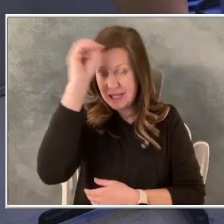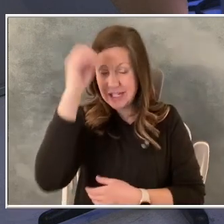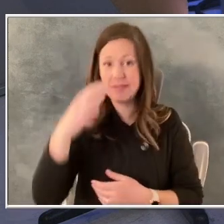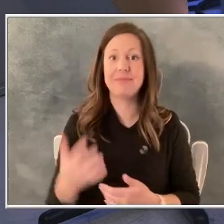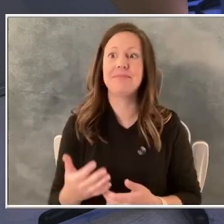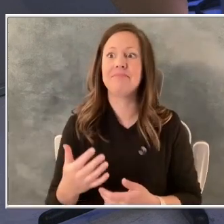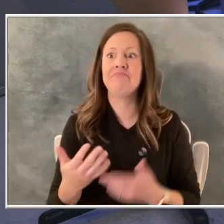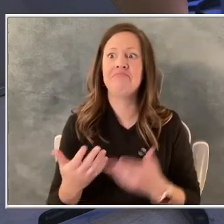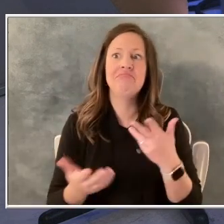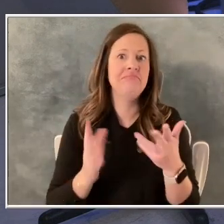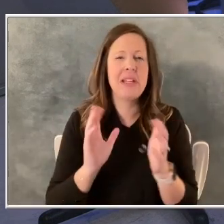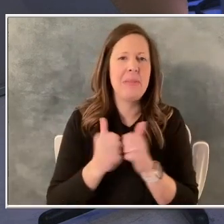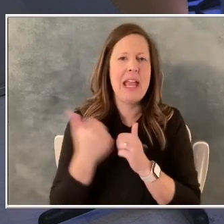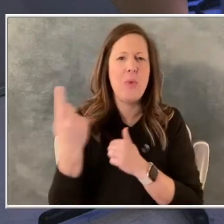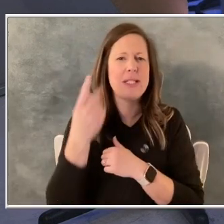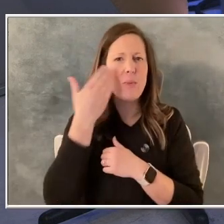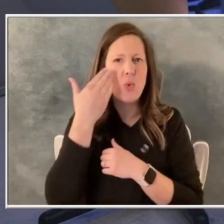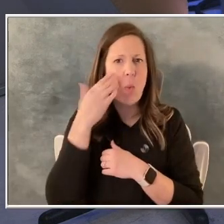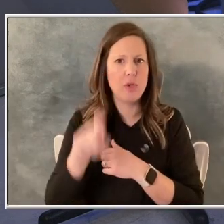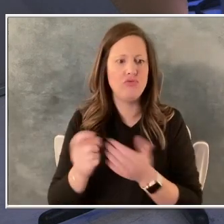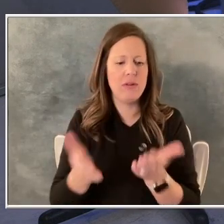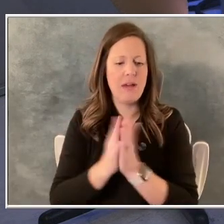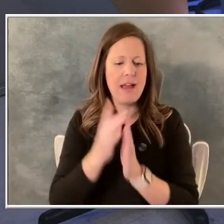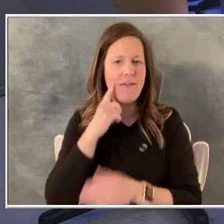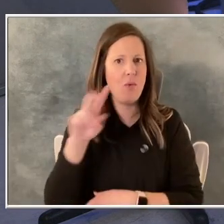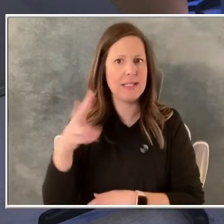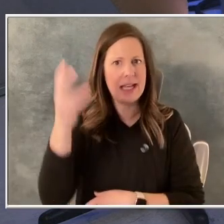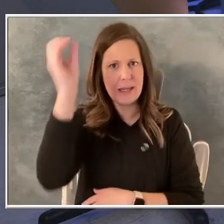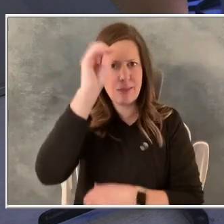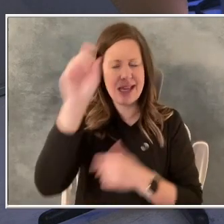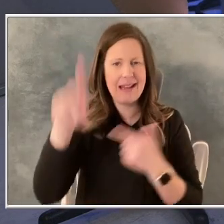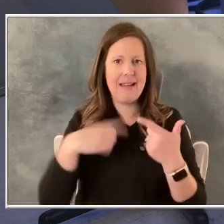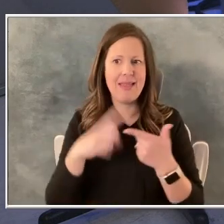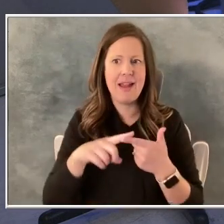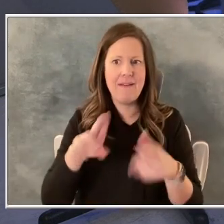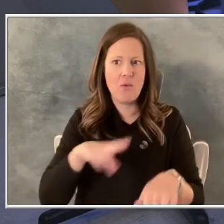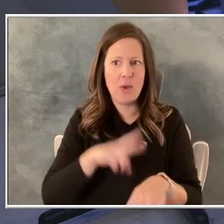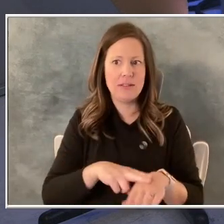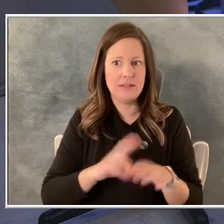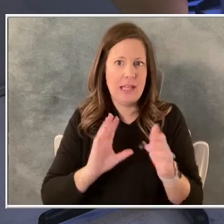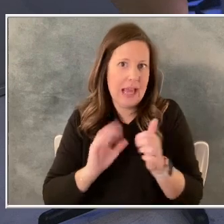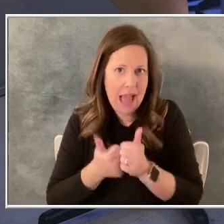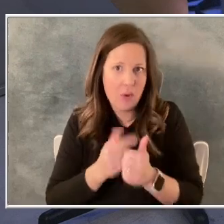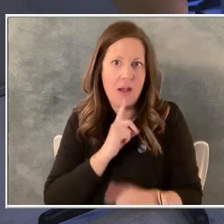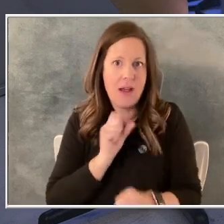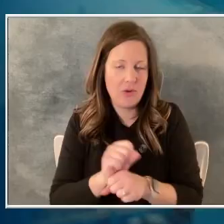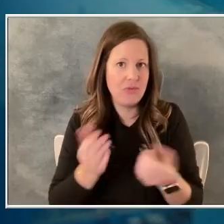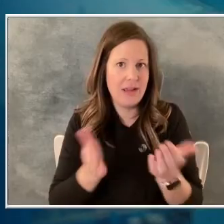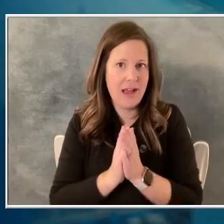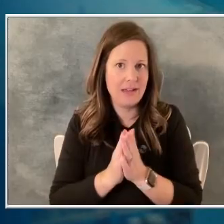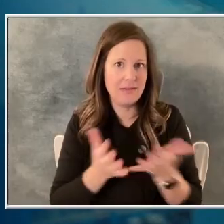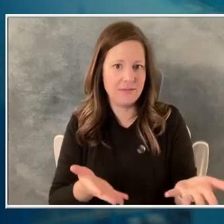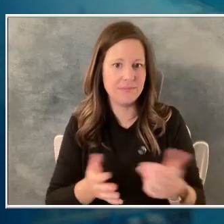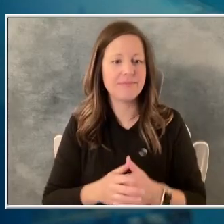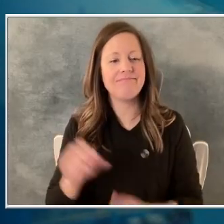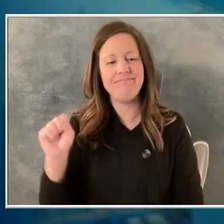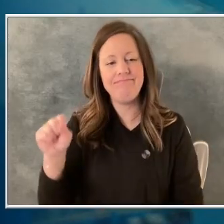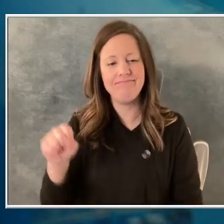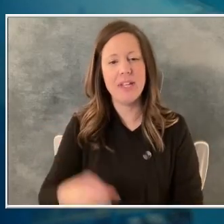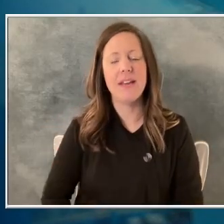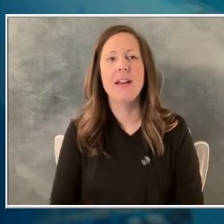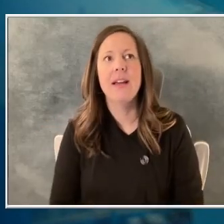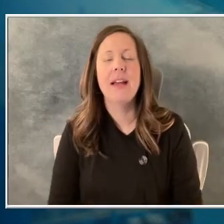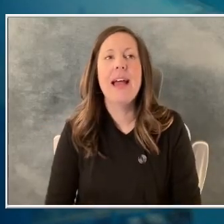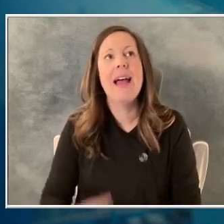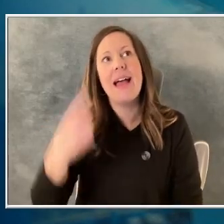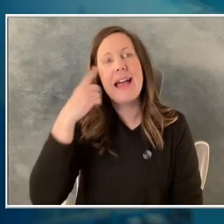to ask for that second opinion? And then, of course, how do they go about asking for it? Yeah, I think to be quite